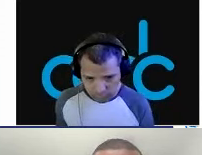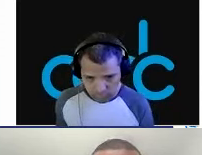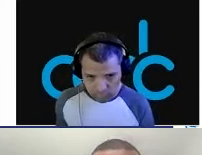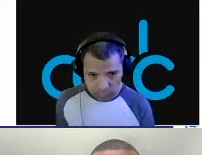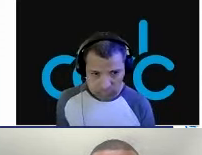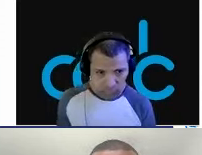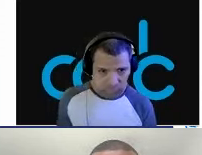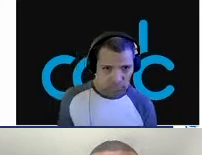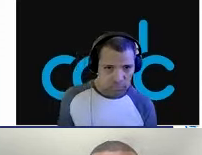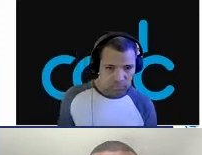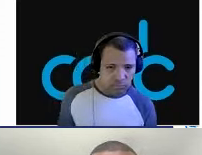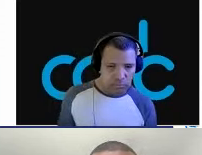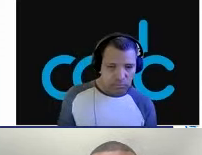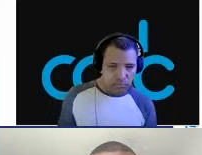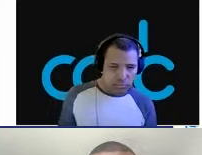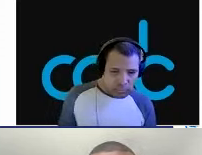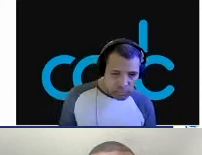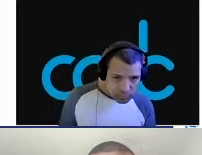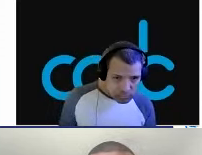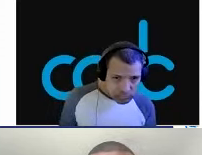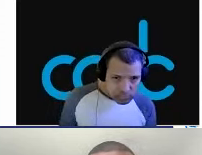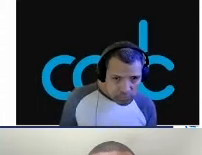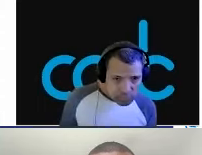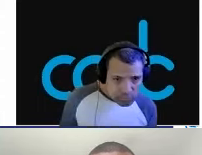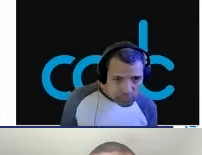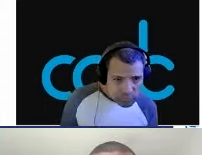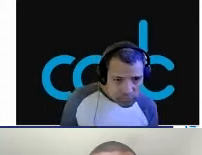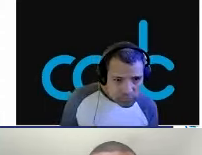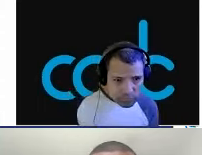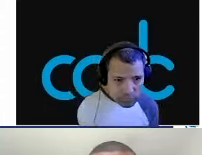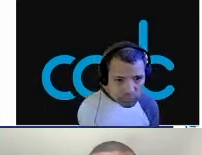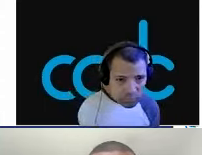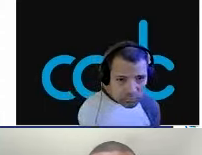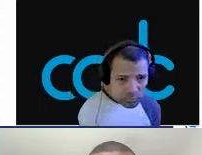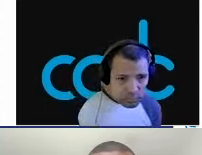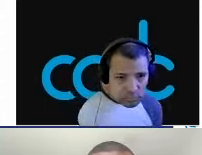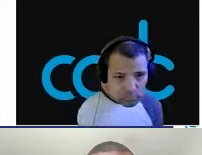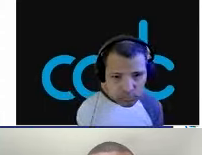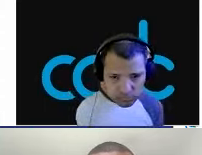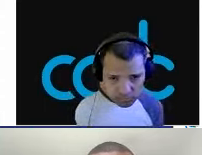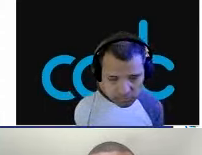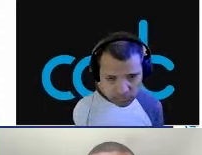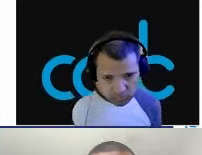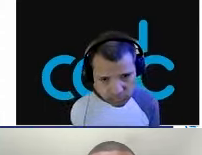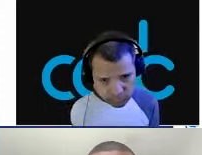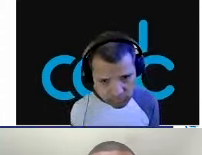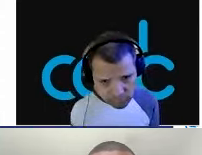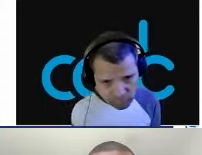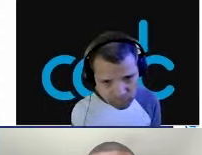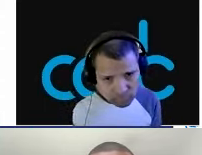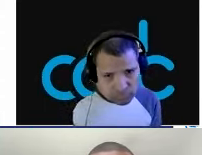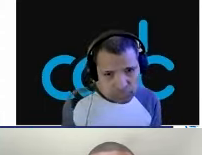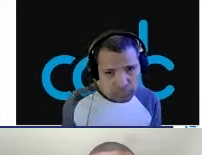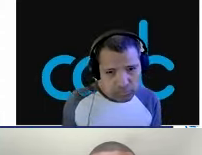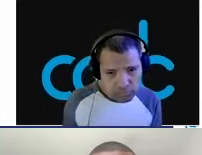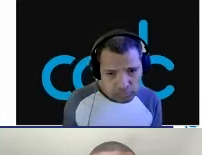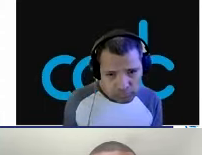You should all see options to join. You can self-select. If you are ASL interpreters, please join